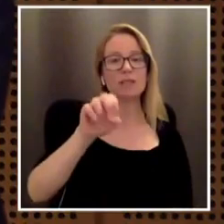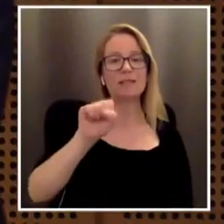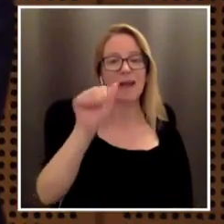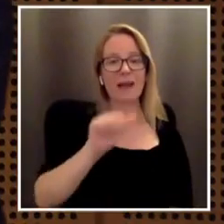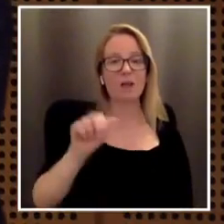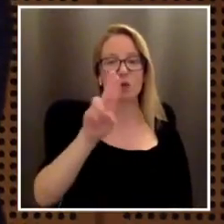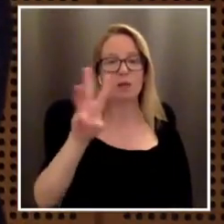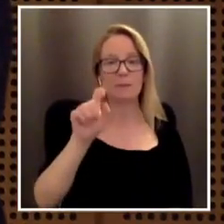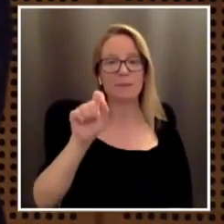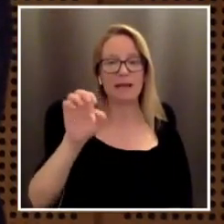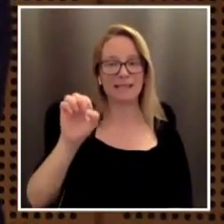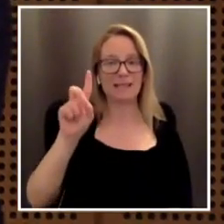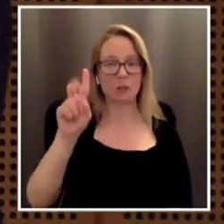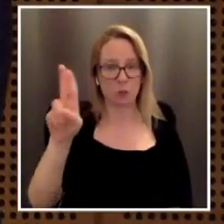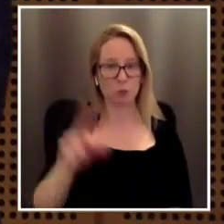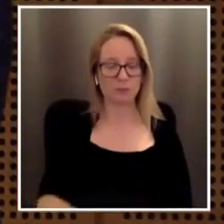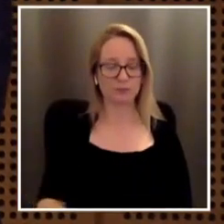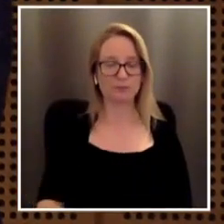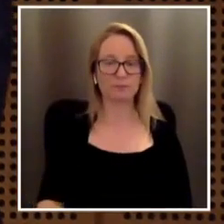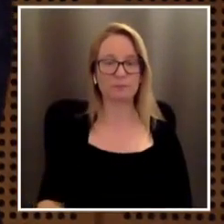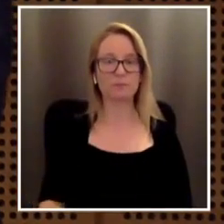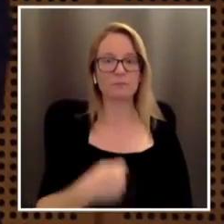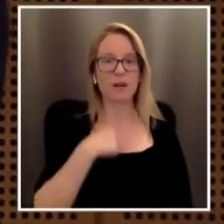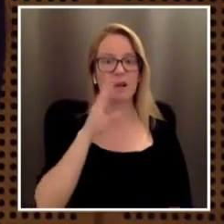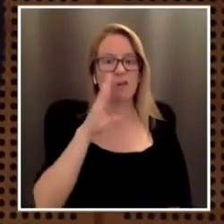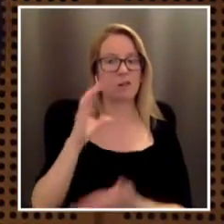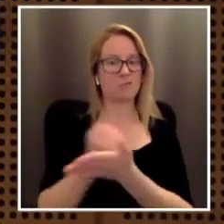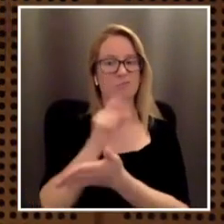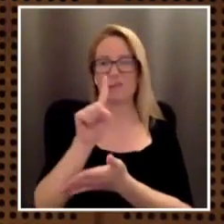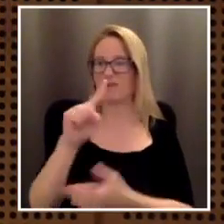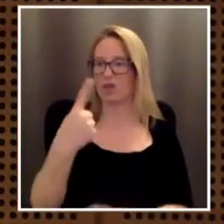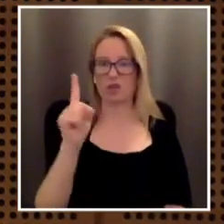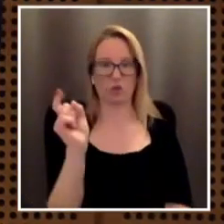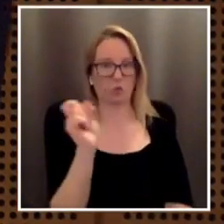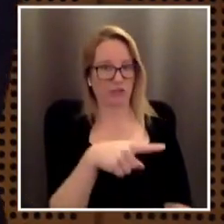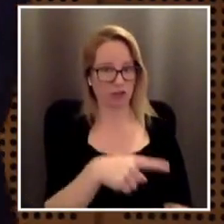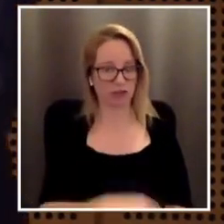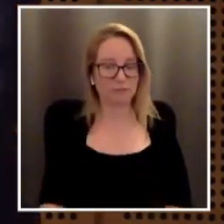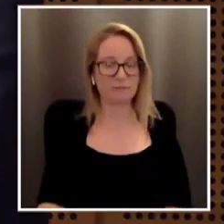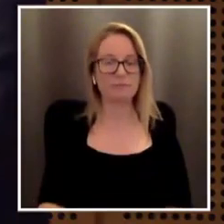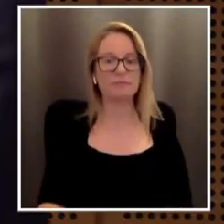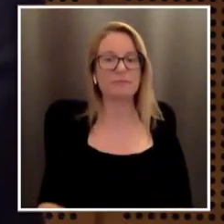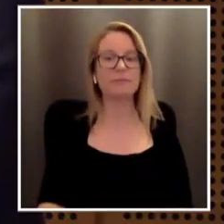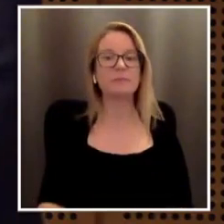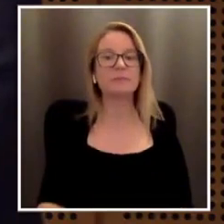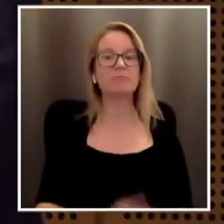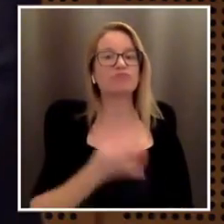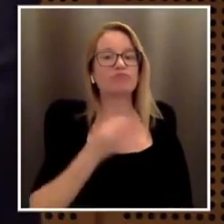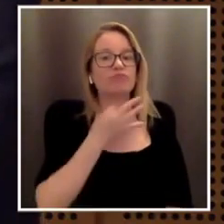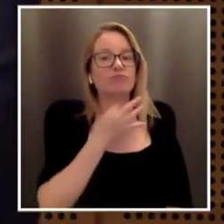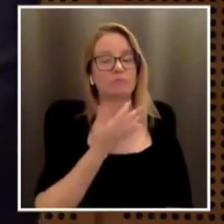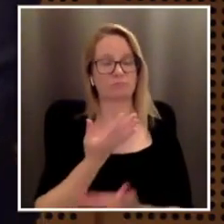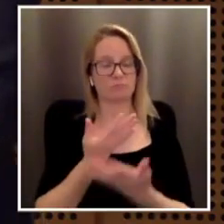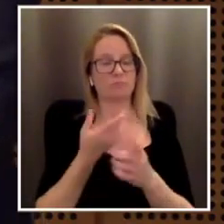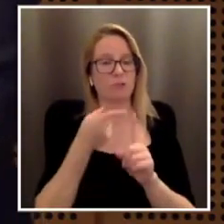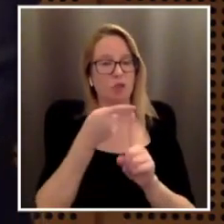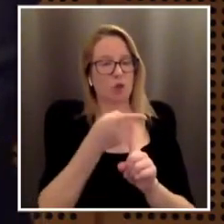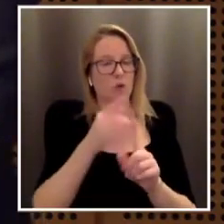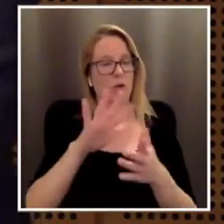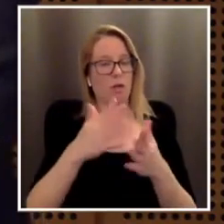questions@uw.edu. I'm going to go with the first question, which is something that you alluded